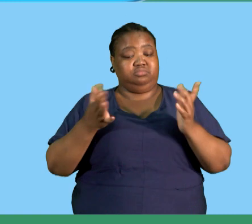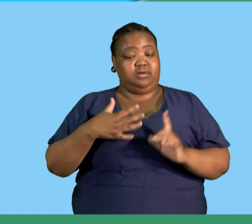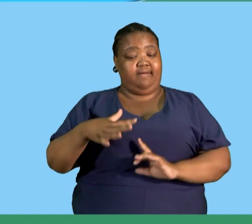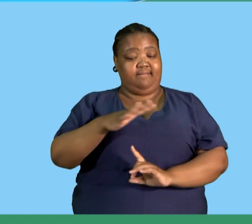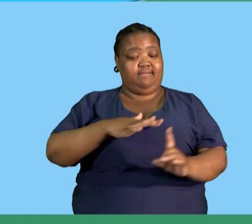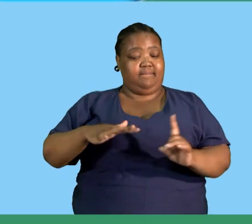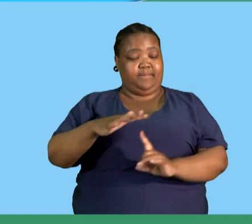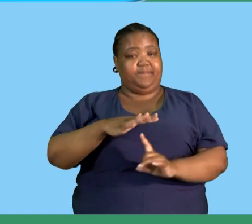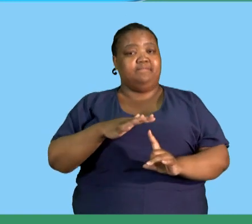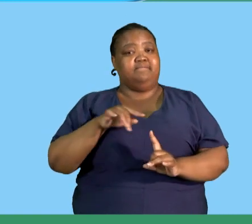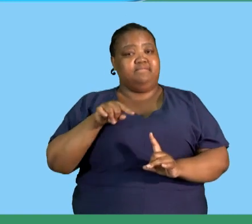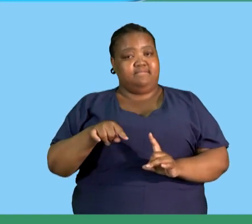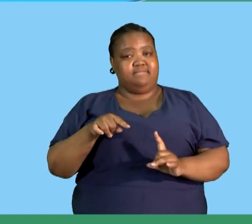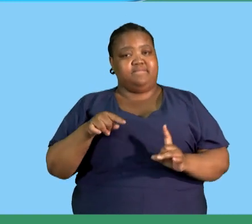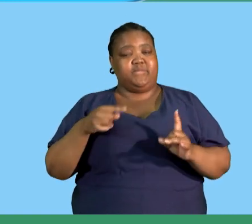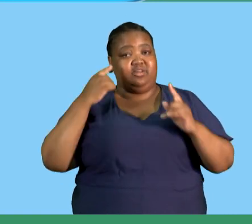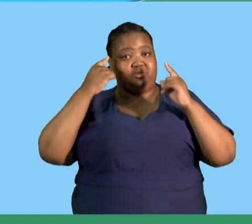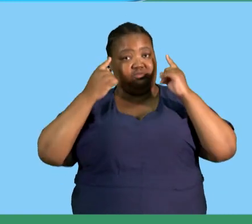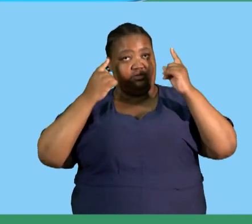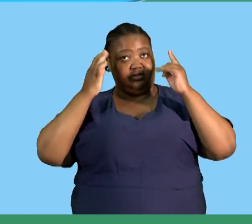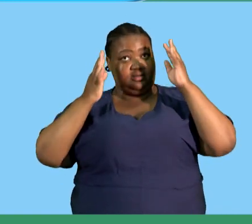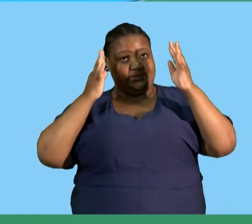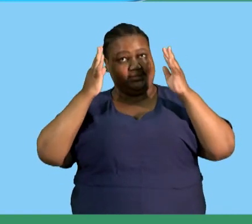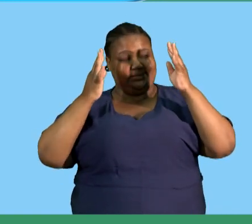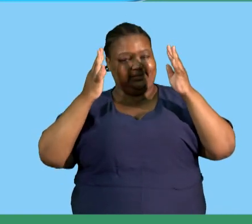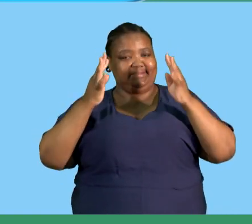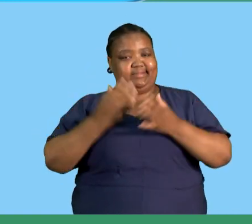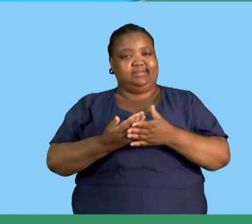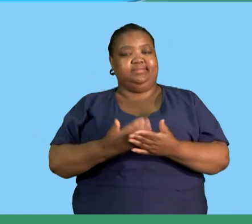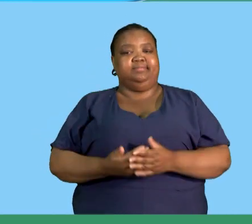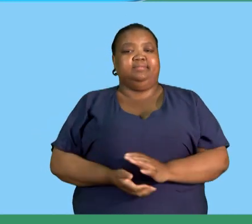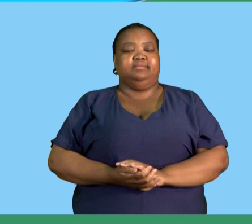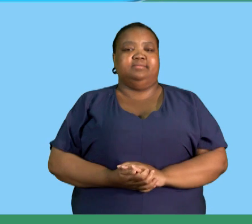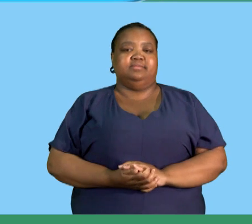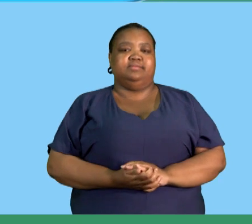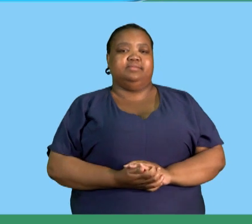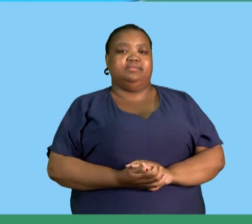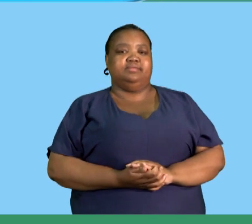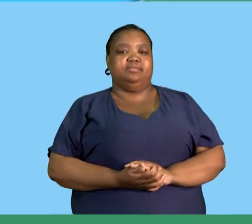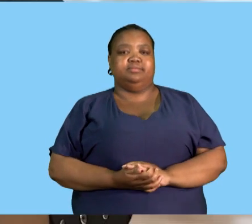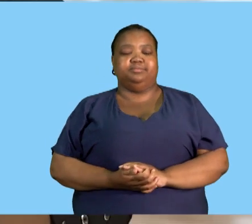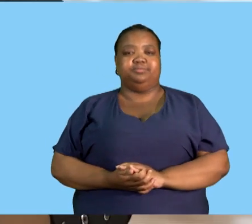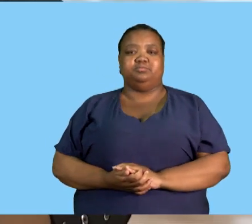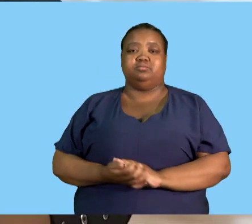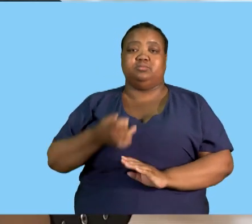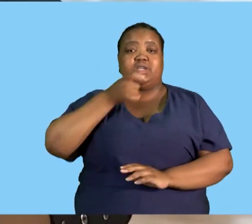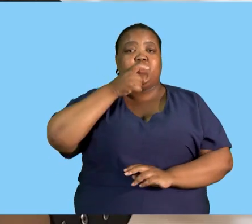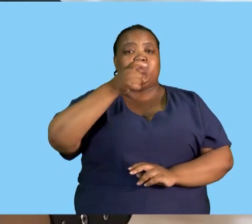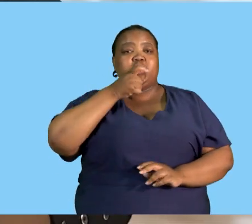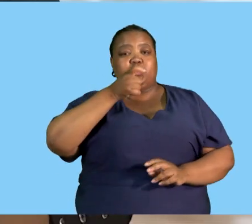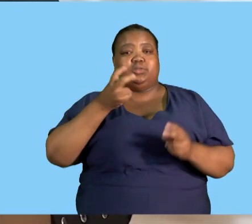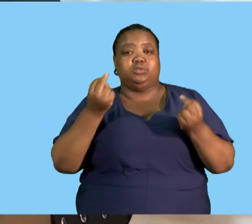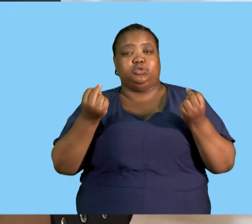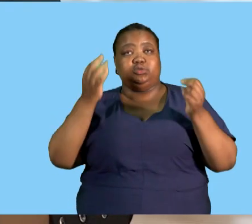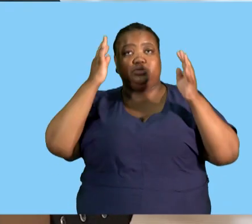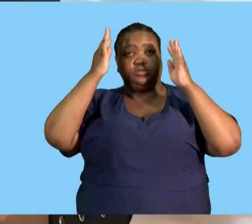promote or creating an environment that promotes creative thinking, basically. All right.